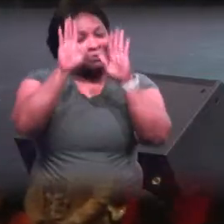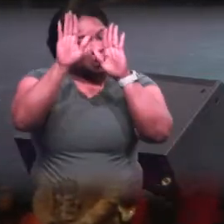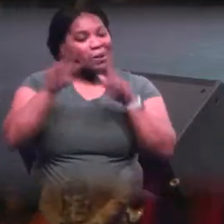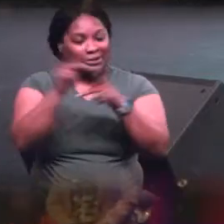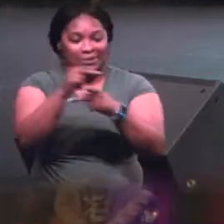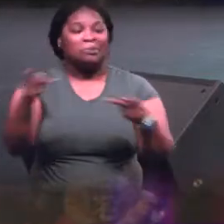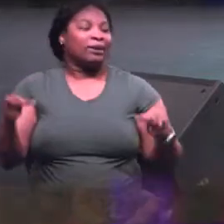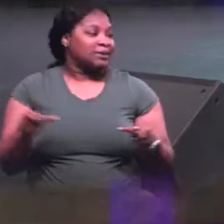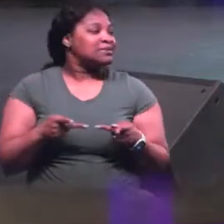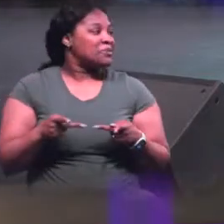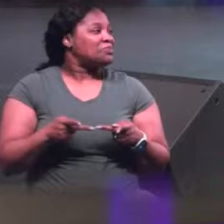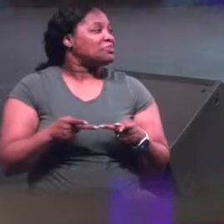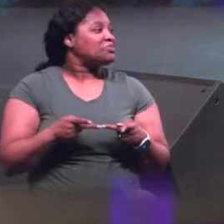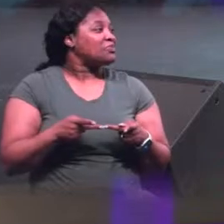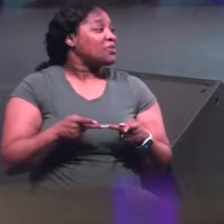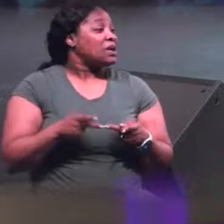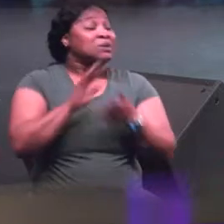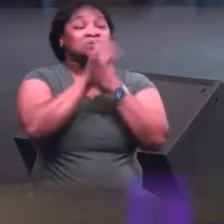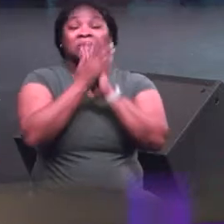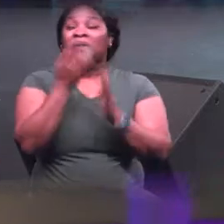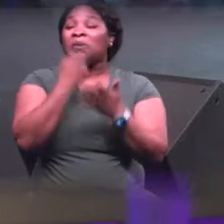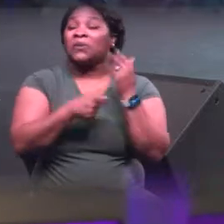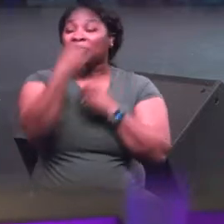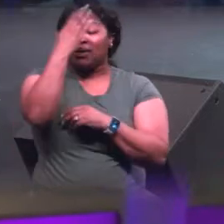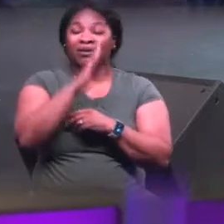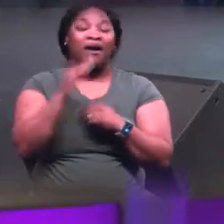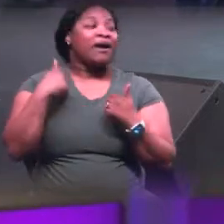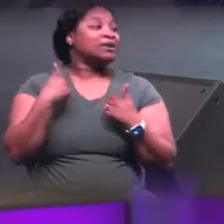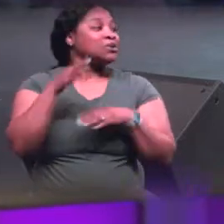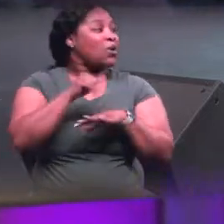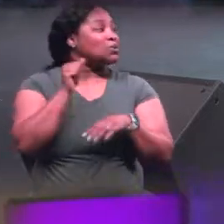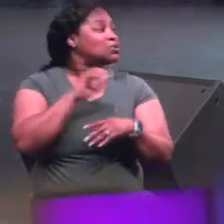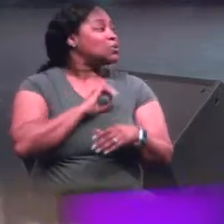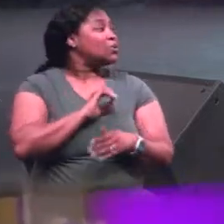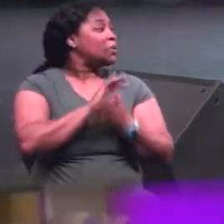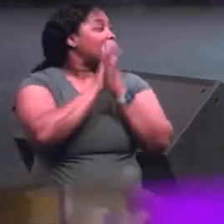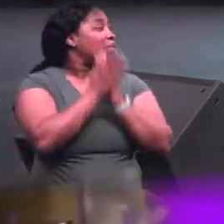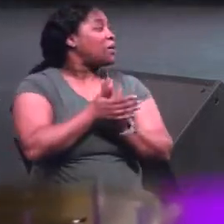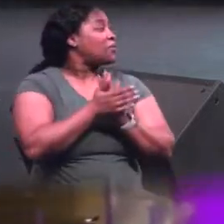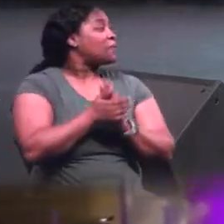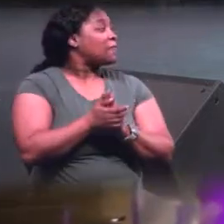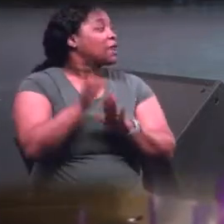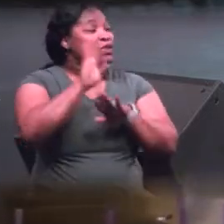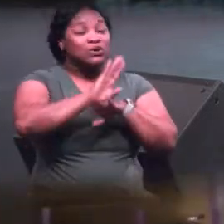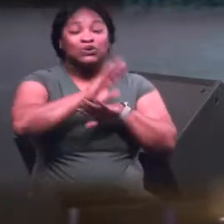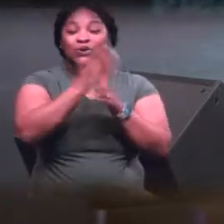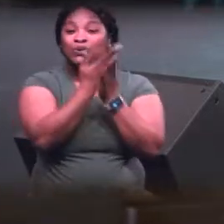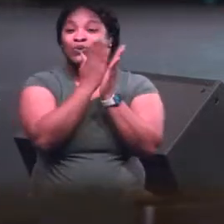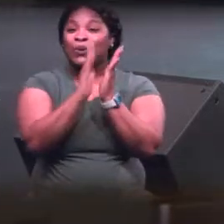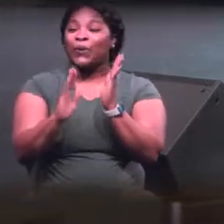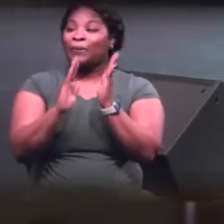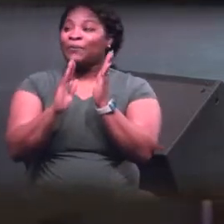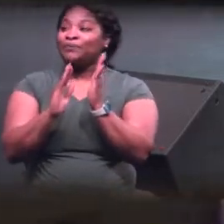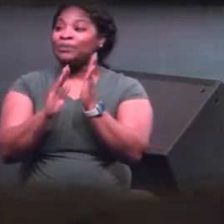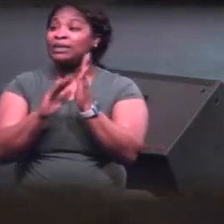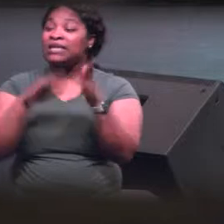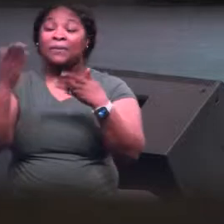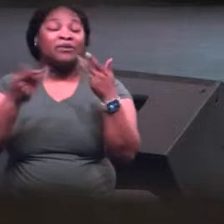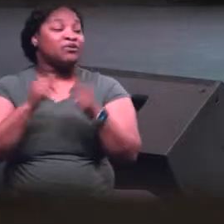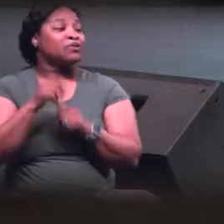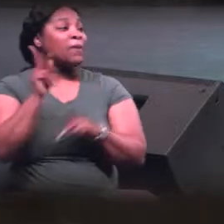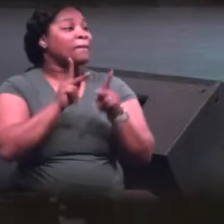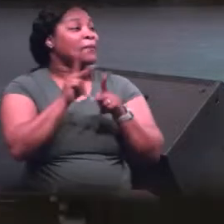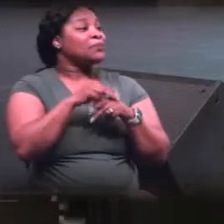place to become what God has called you to be. The doors of the church are open. Somebody, there's been an invitation for those who don't